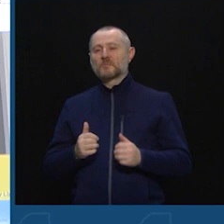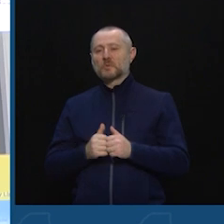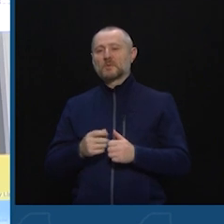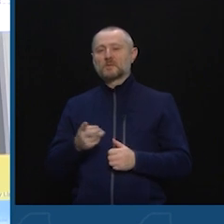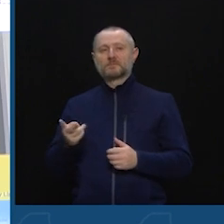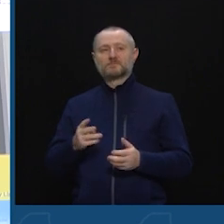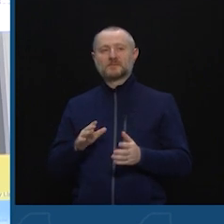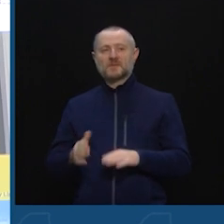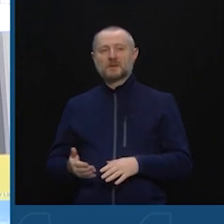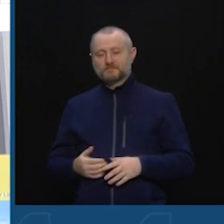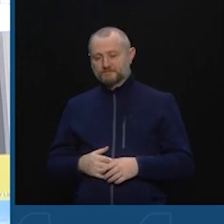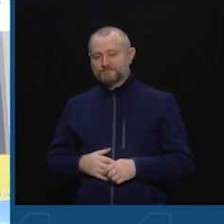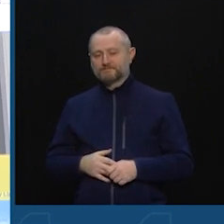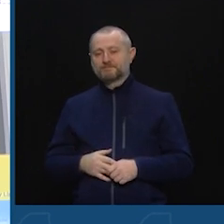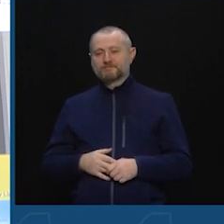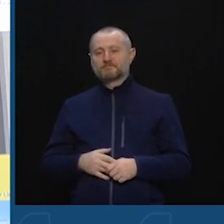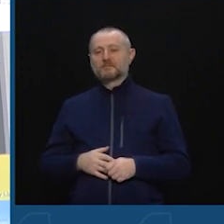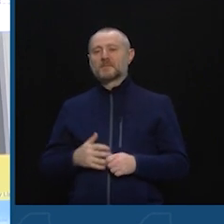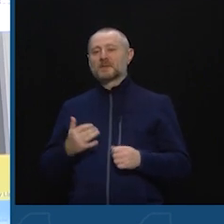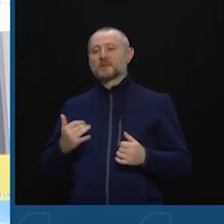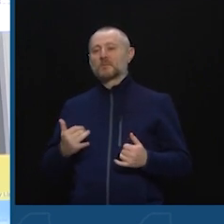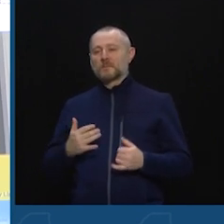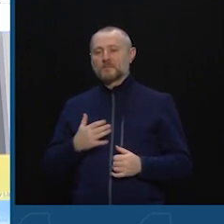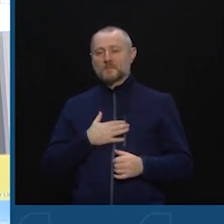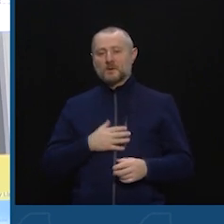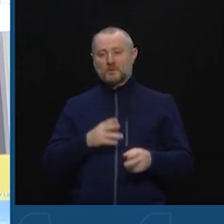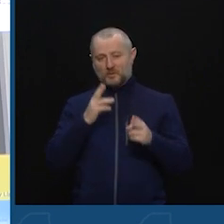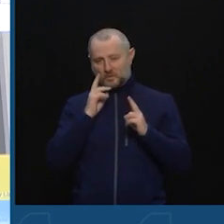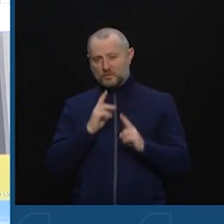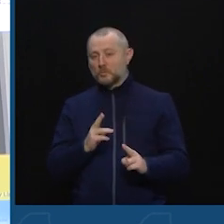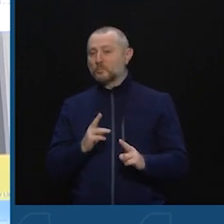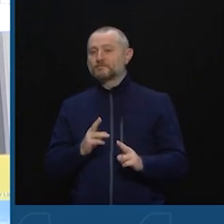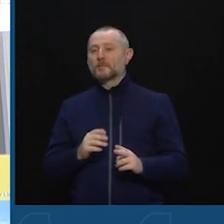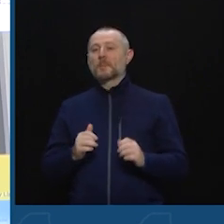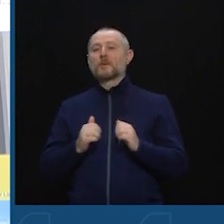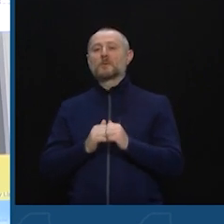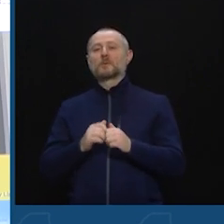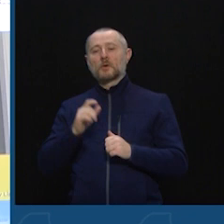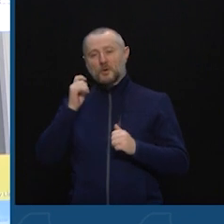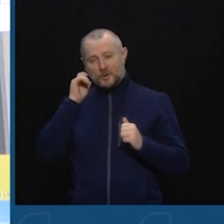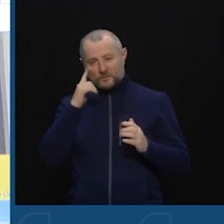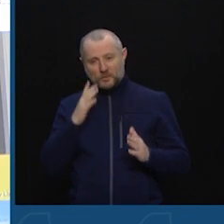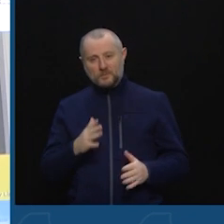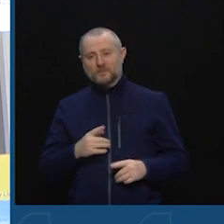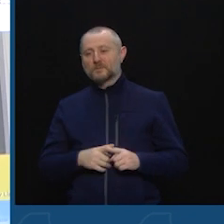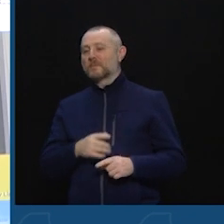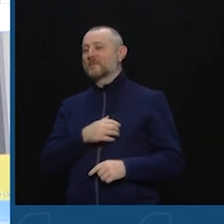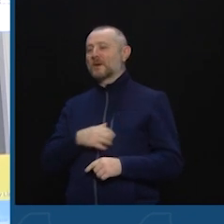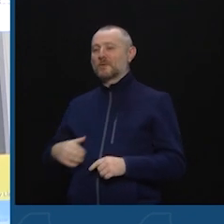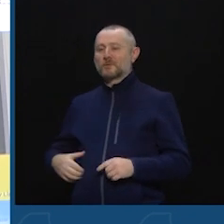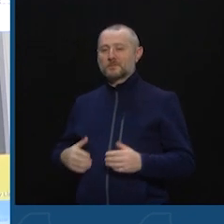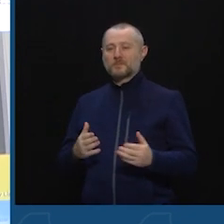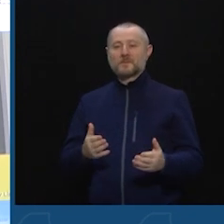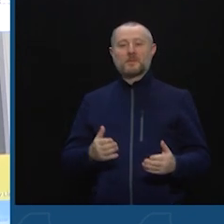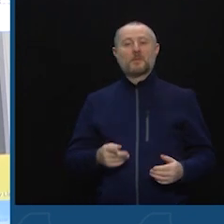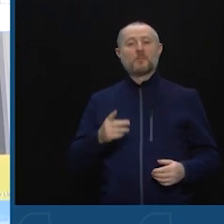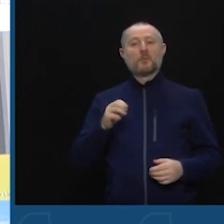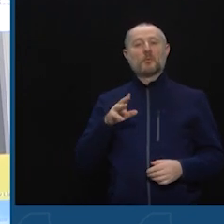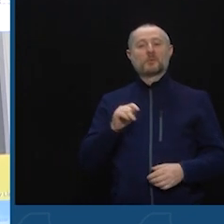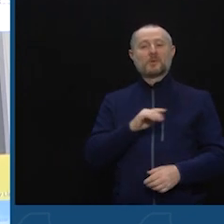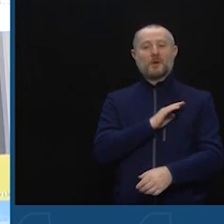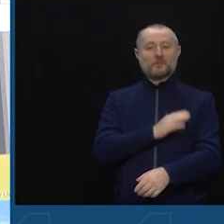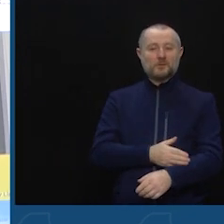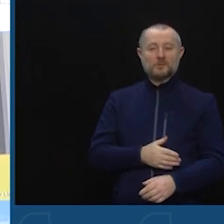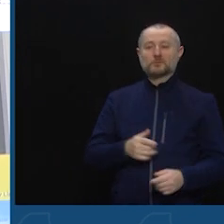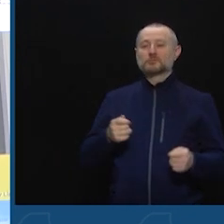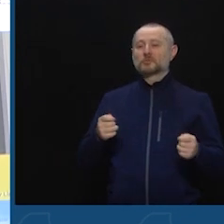Today, it is my great honor to join Governor Kathy Hochul, Mayor Eric Adams, Port Authority Executive Director Rick Cotton,